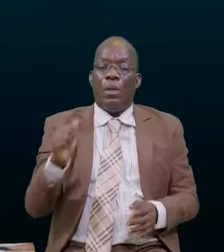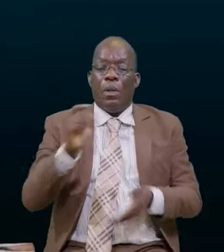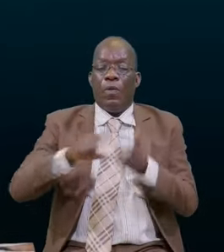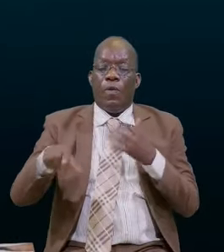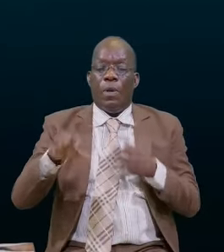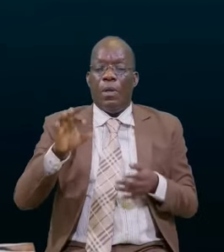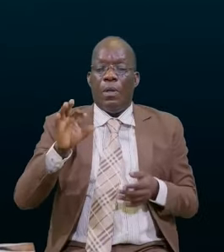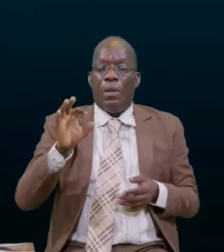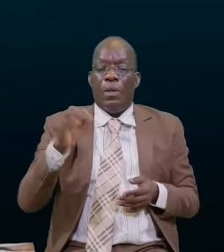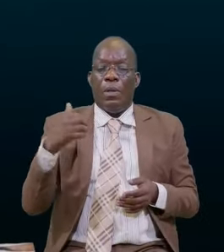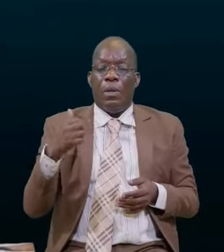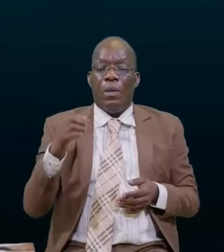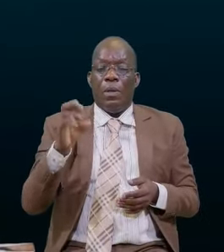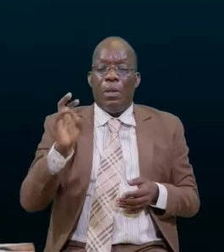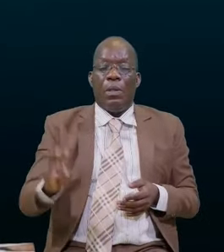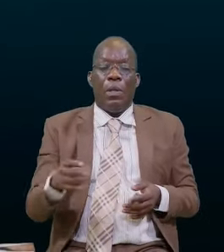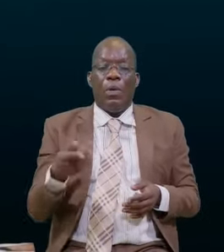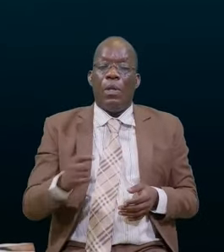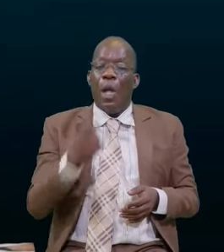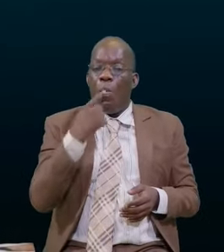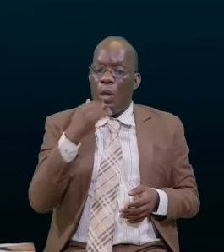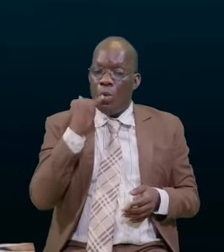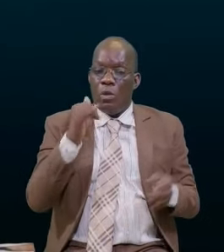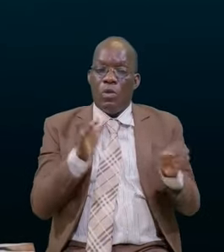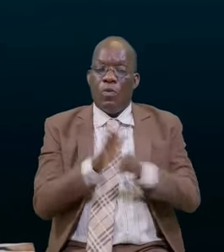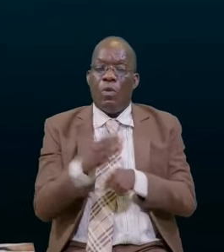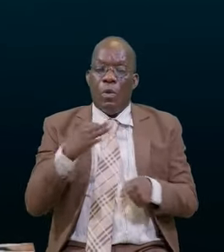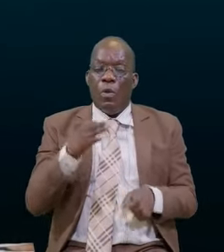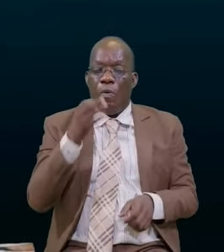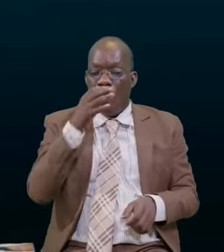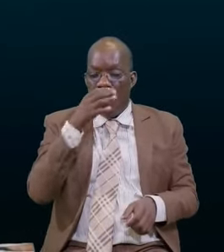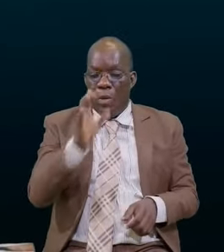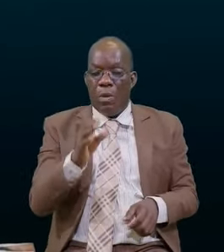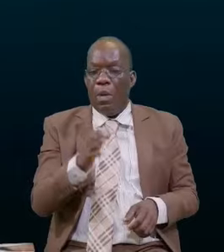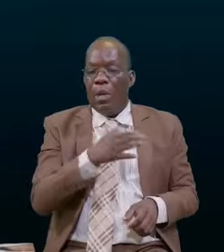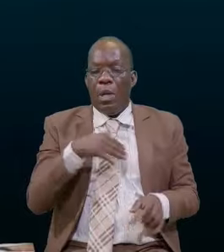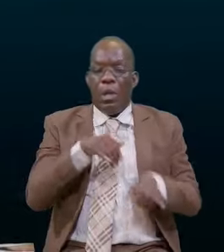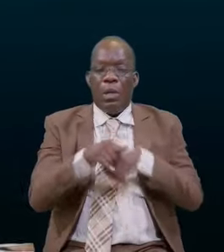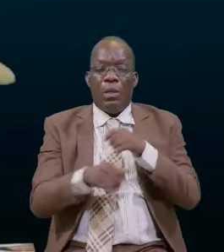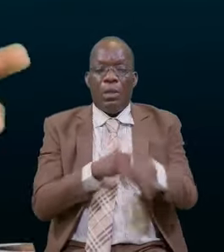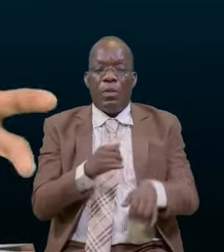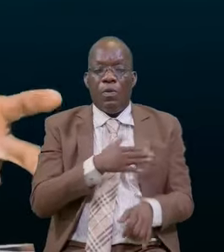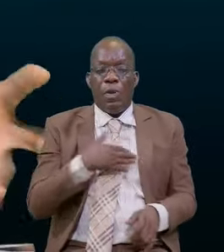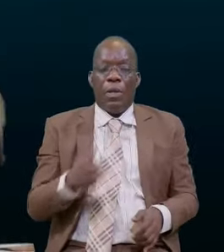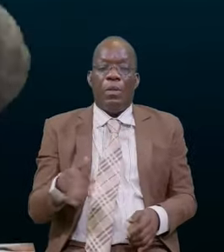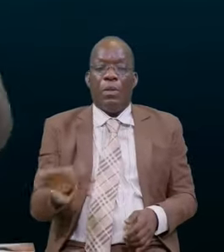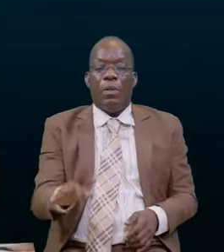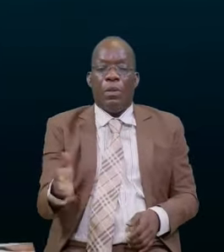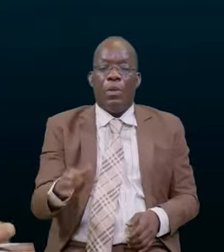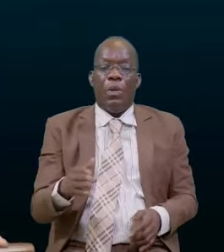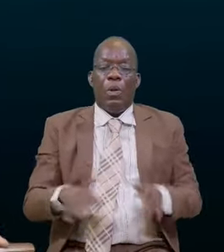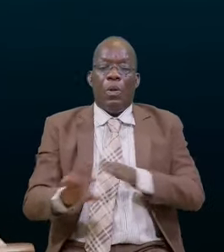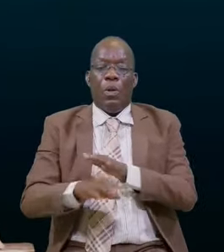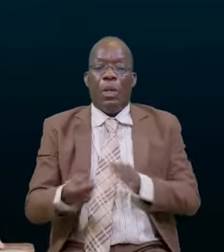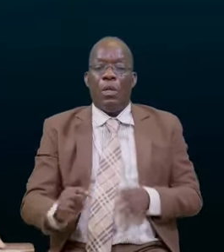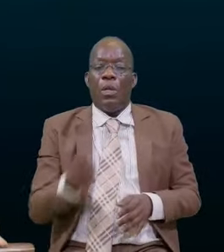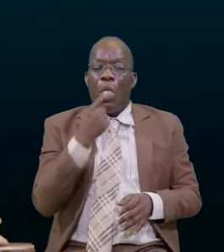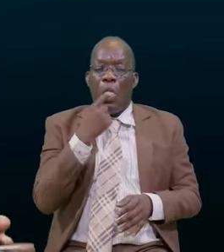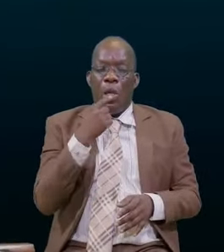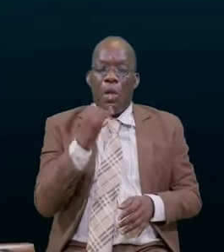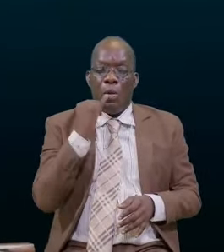of cursing and deceit and fraud under his tongue is mischief and vanity he caes the husband caes the